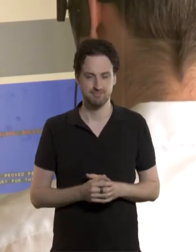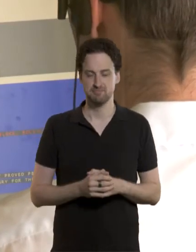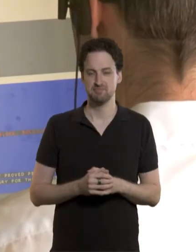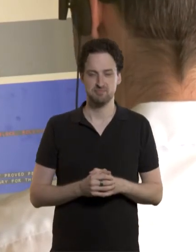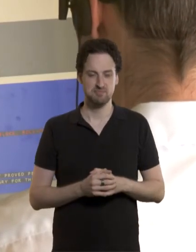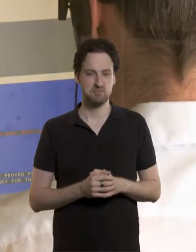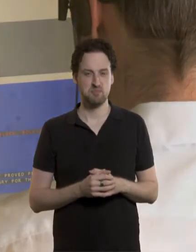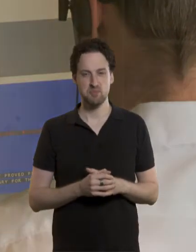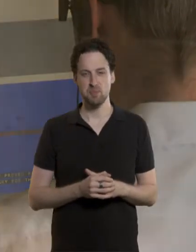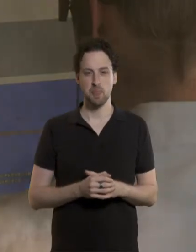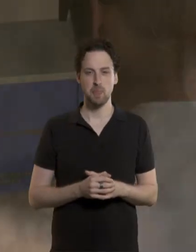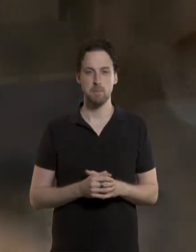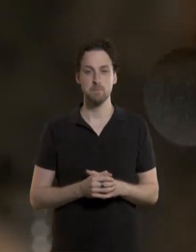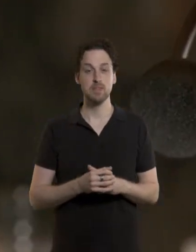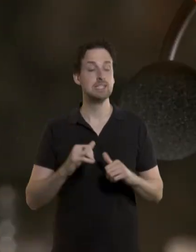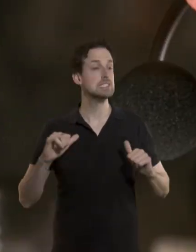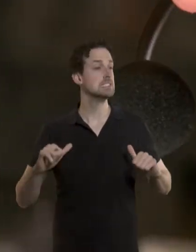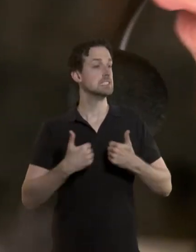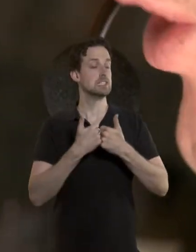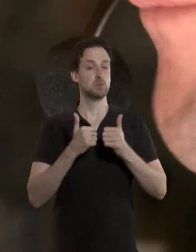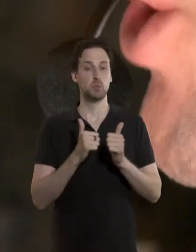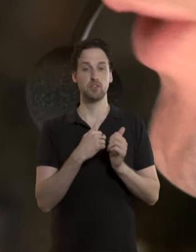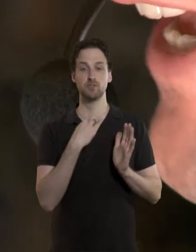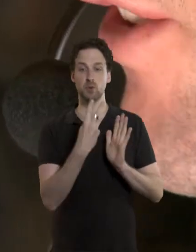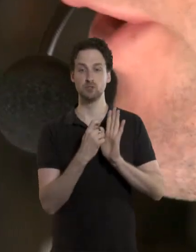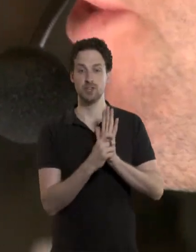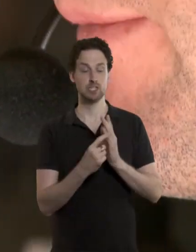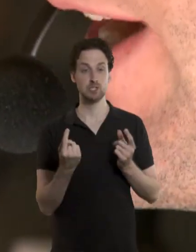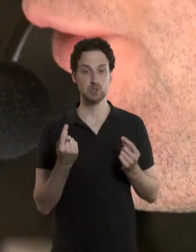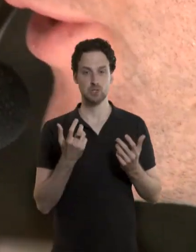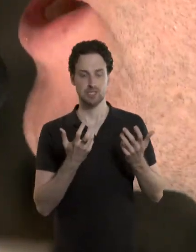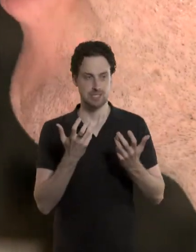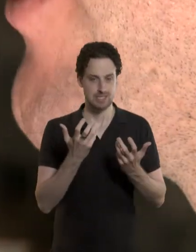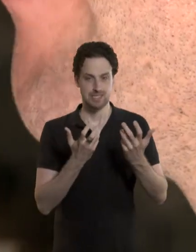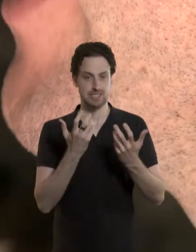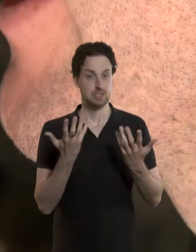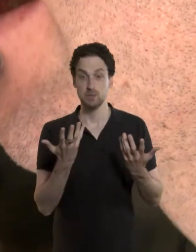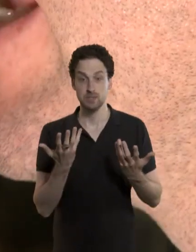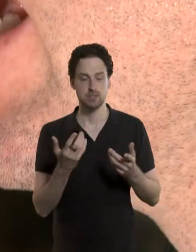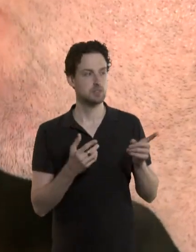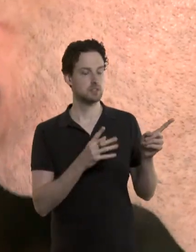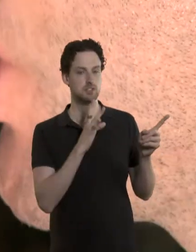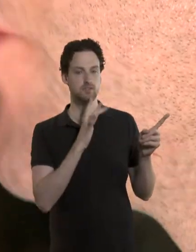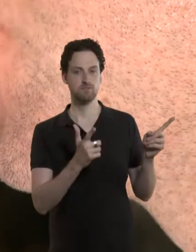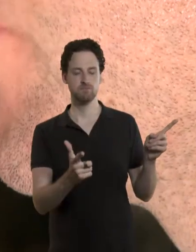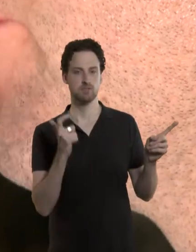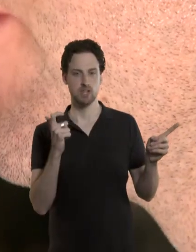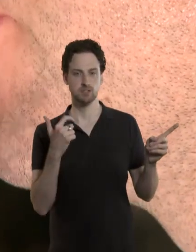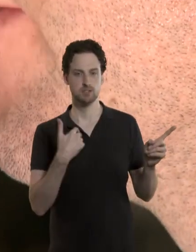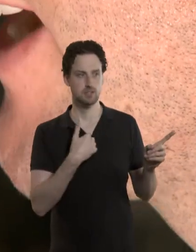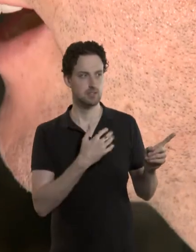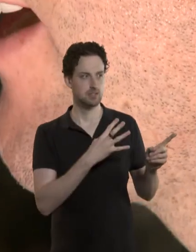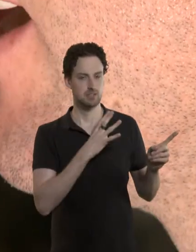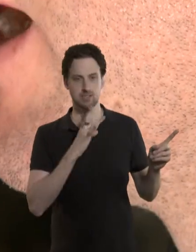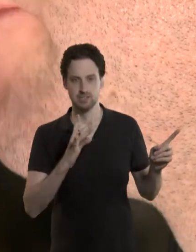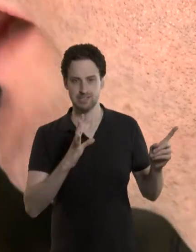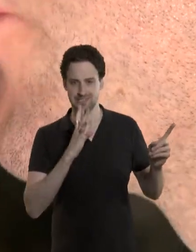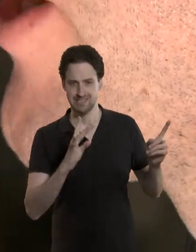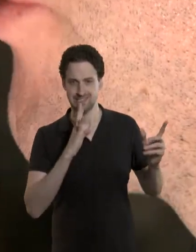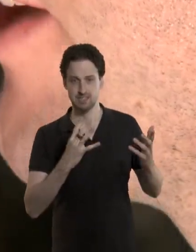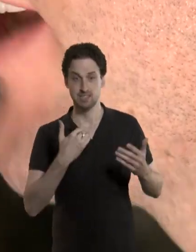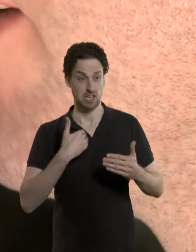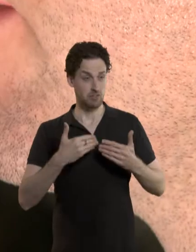dialogue. The biggest challenge for a voice writer is coping with somebody who speaks very quickly. In